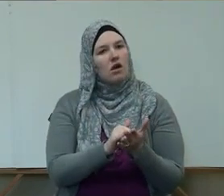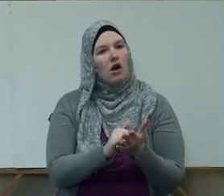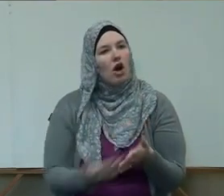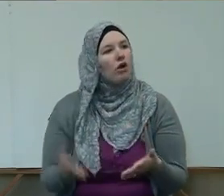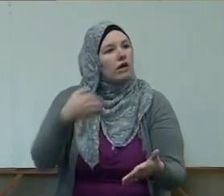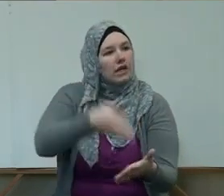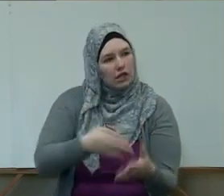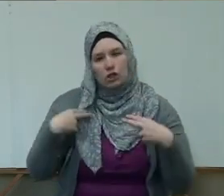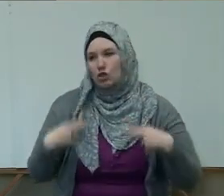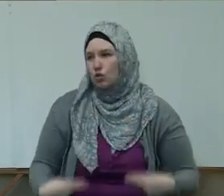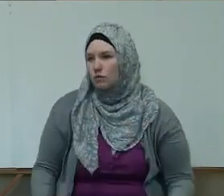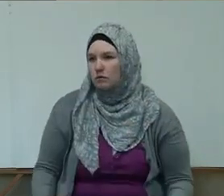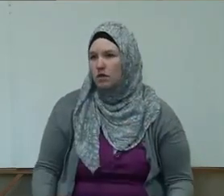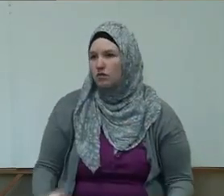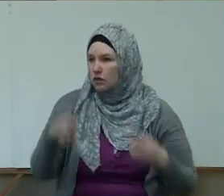human dignity.